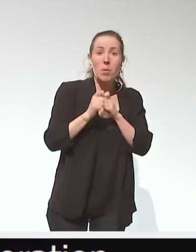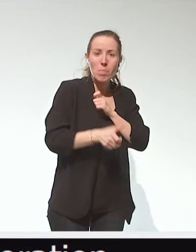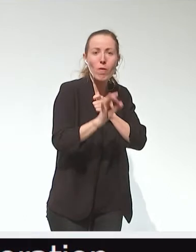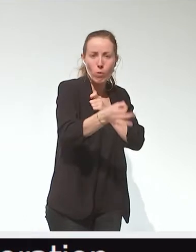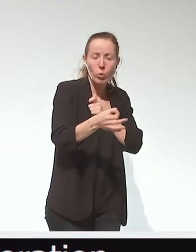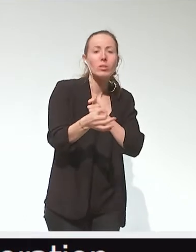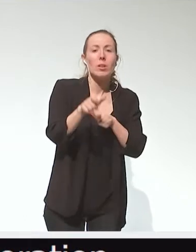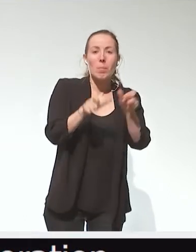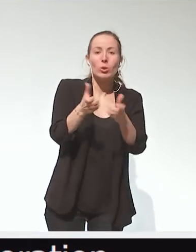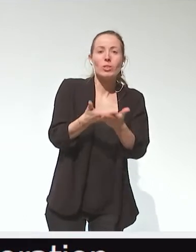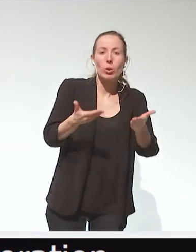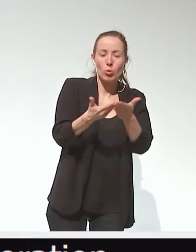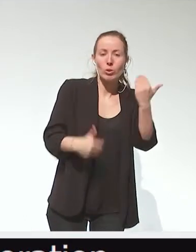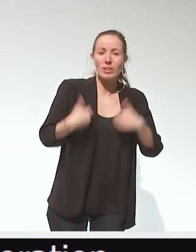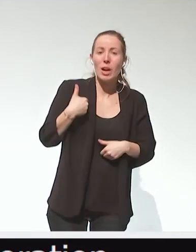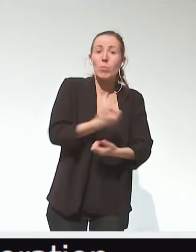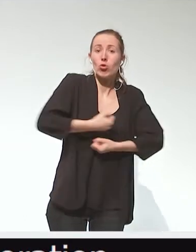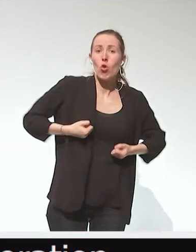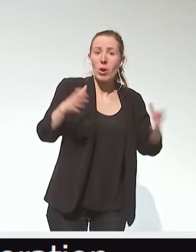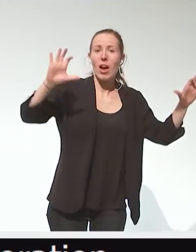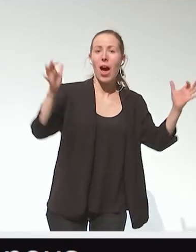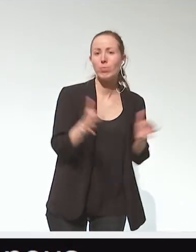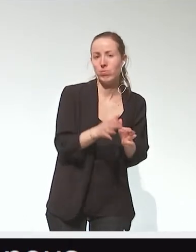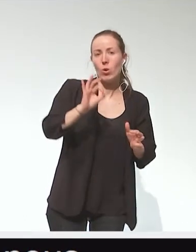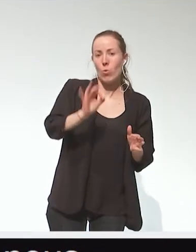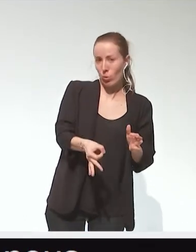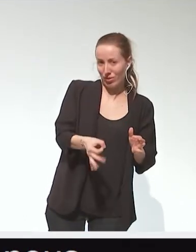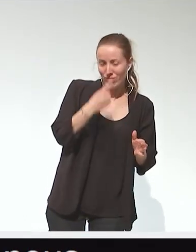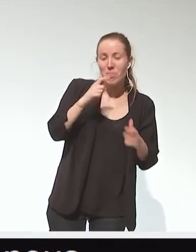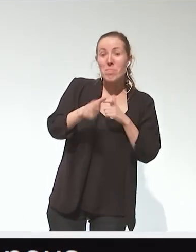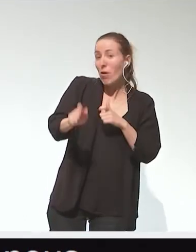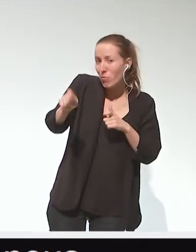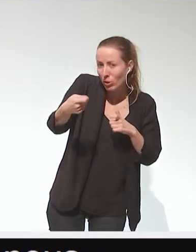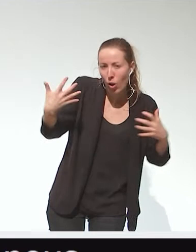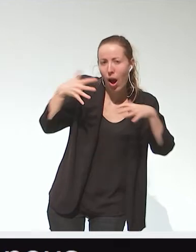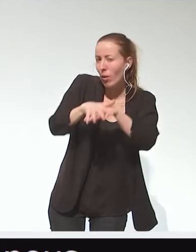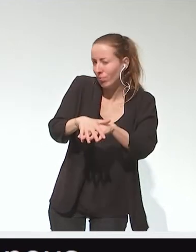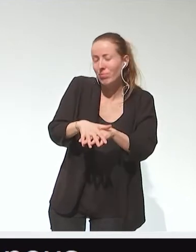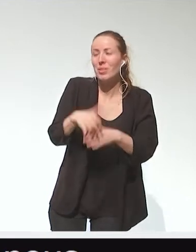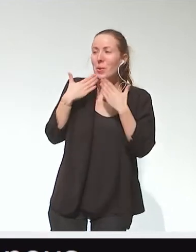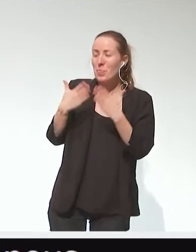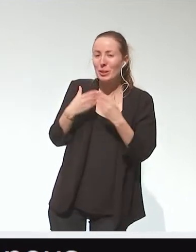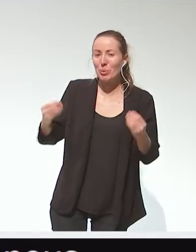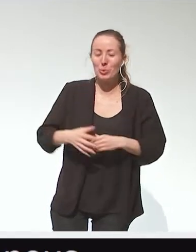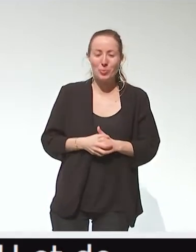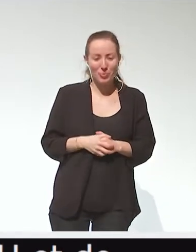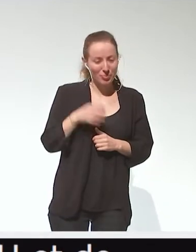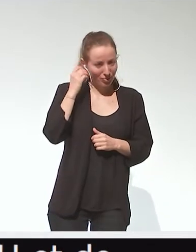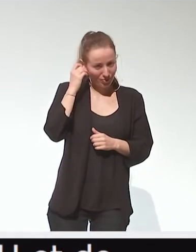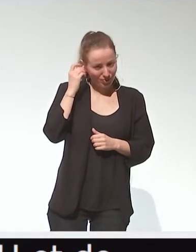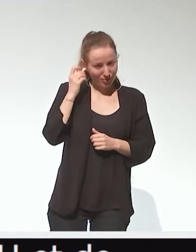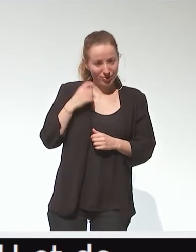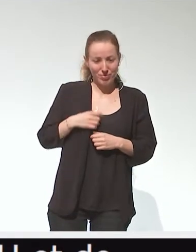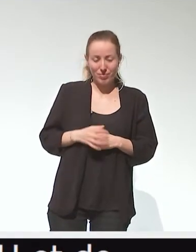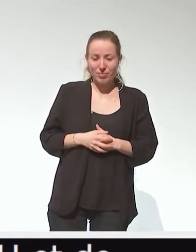and implicitly the social inclusion of them. Thank you very much. Merci à vous. Thank you so